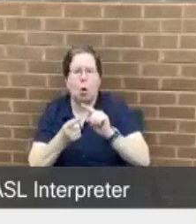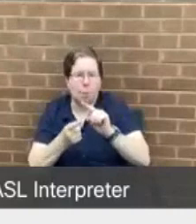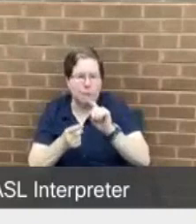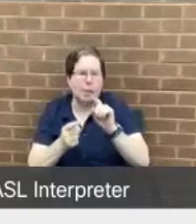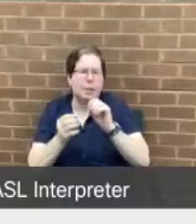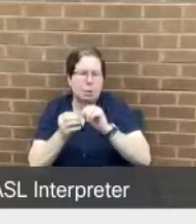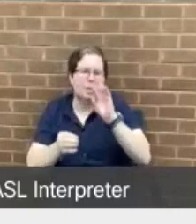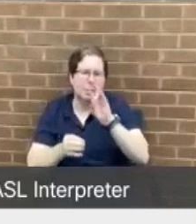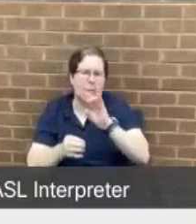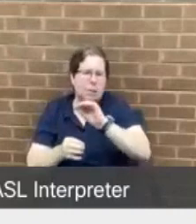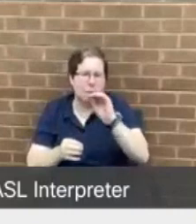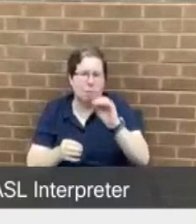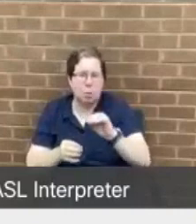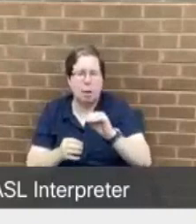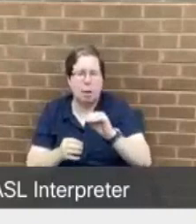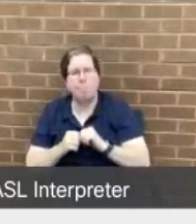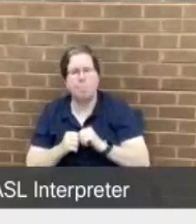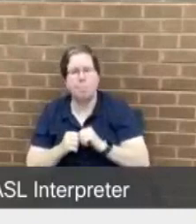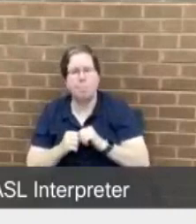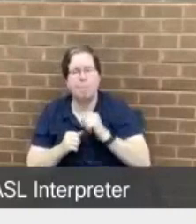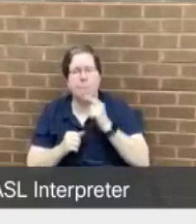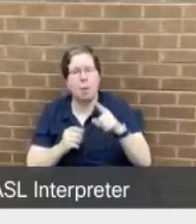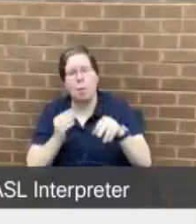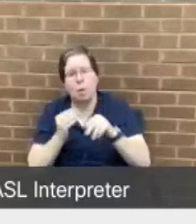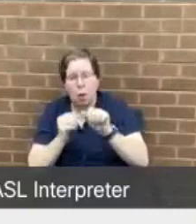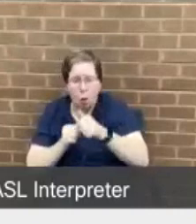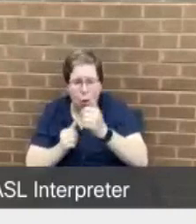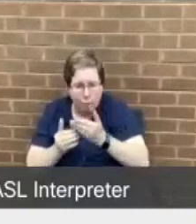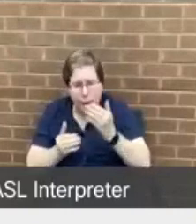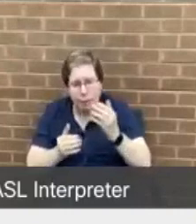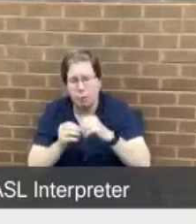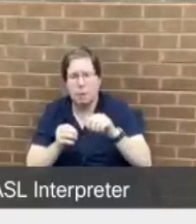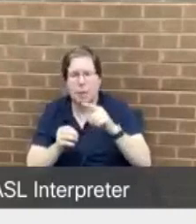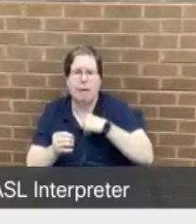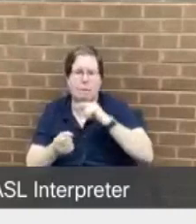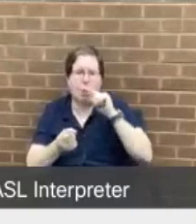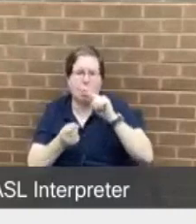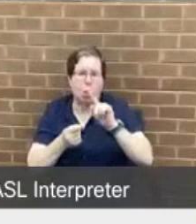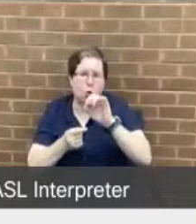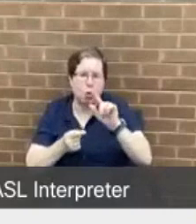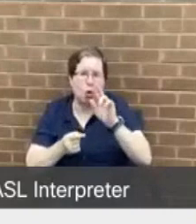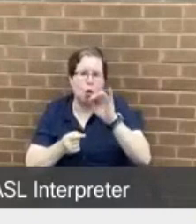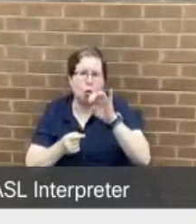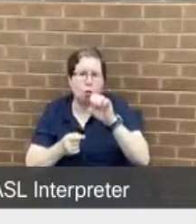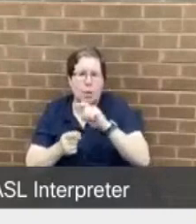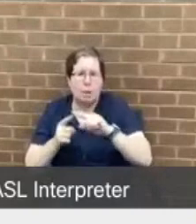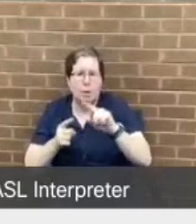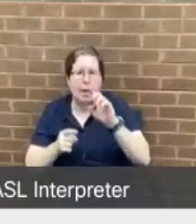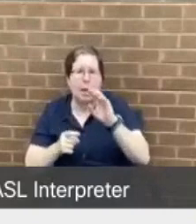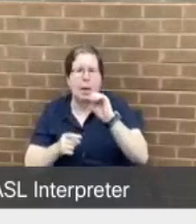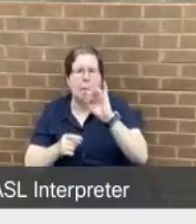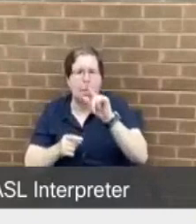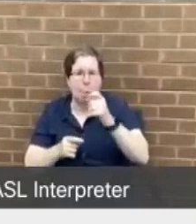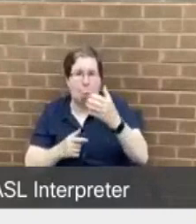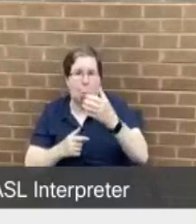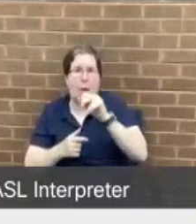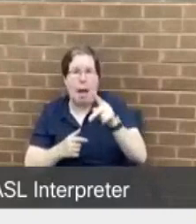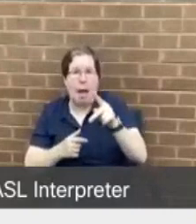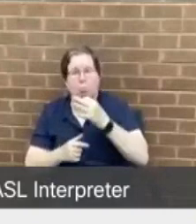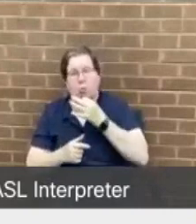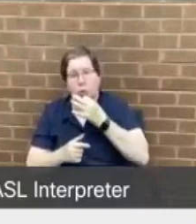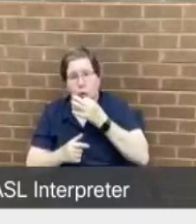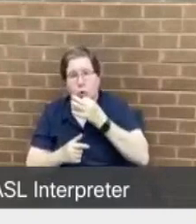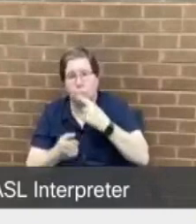77%. More features such as additional vehicle classes with lower toll rates and a mobile app are coming soon.